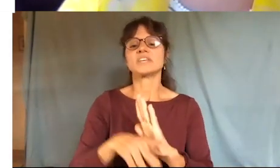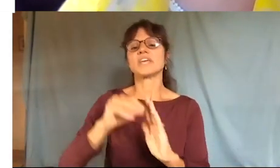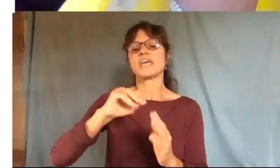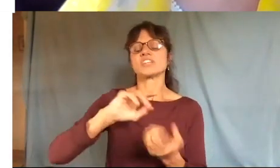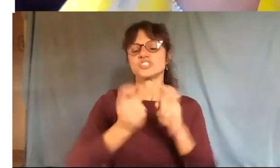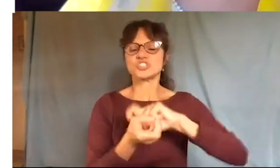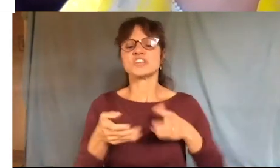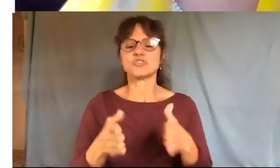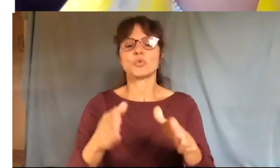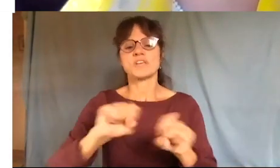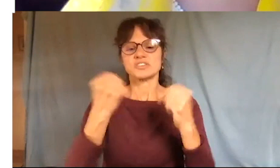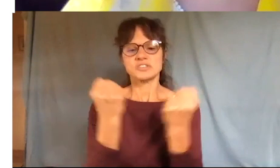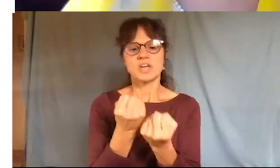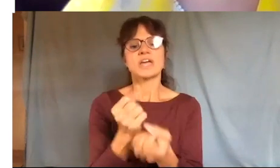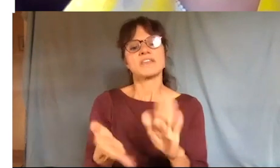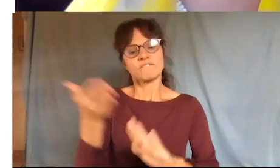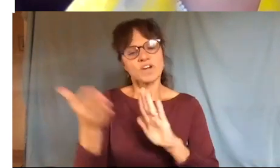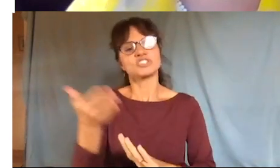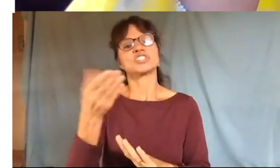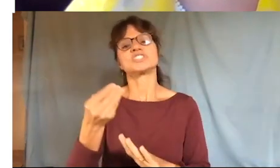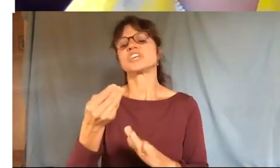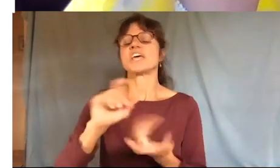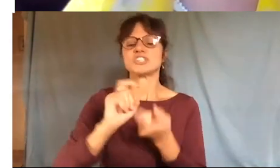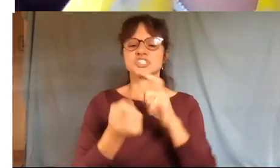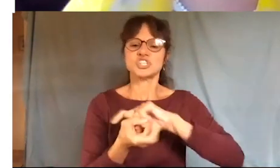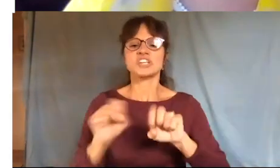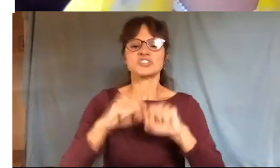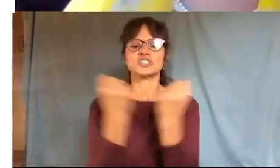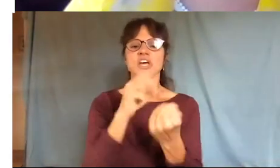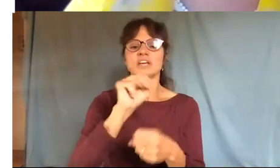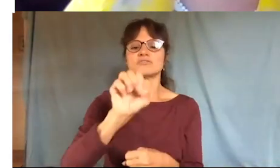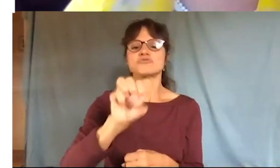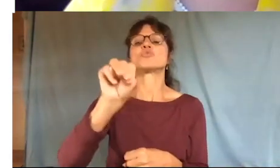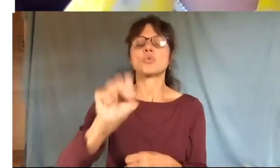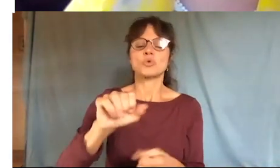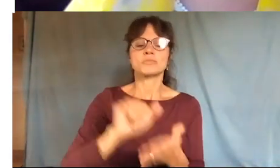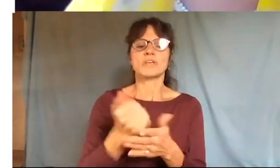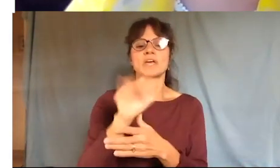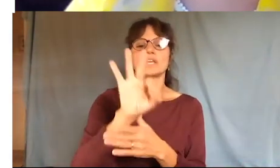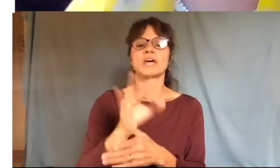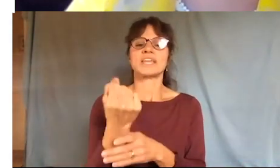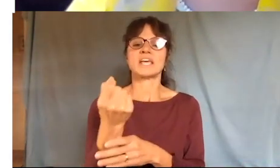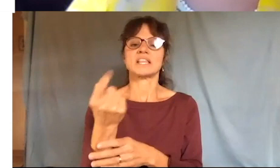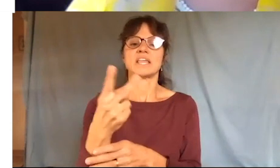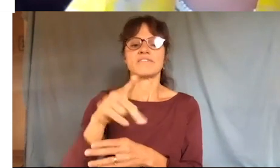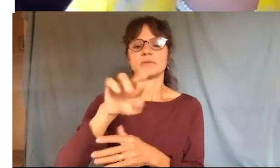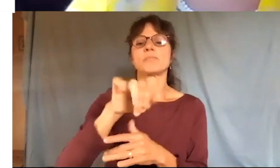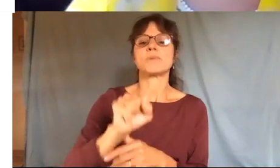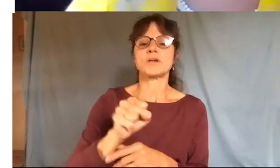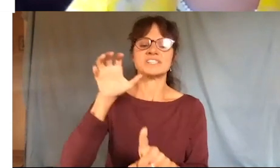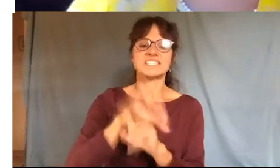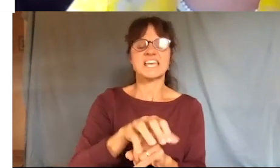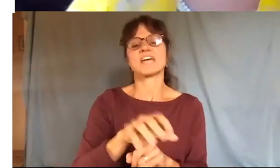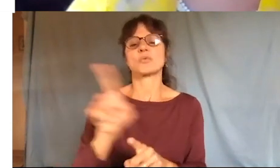the way society functions and change societal norms. So the 9/11 terrorist attacks is an example where the